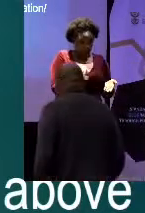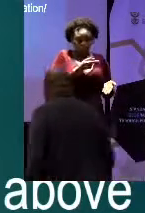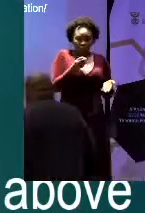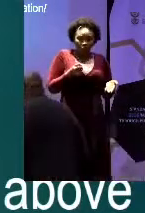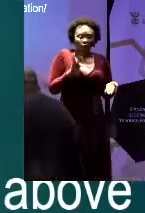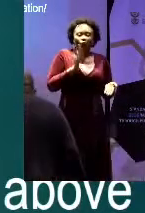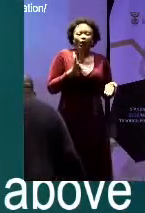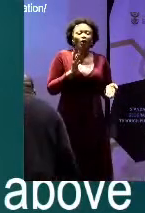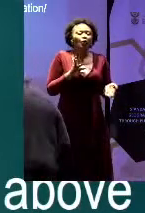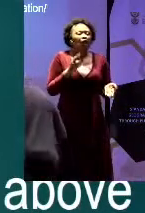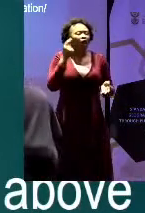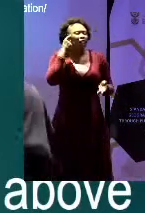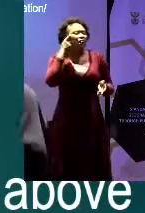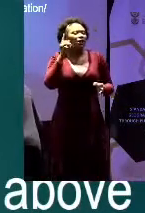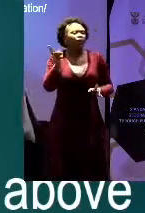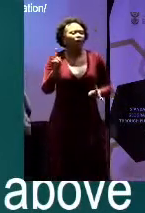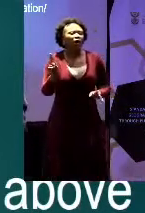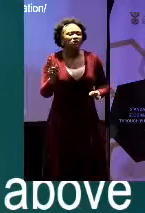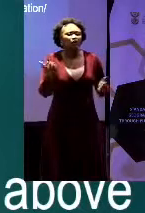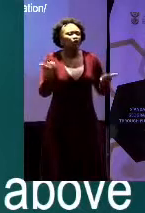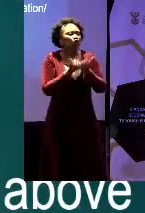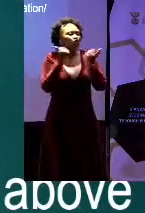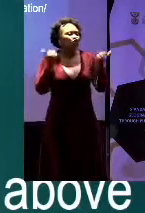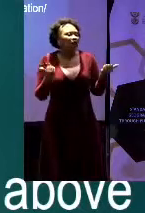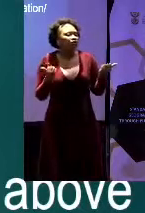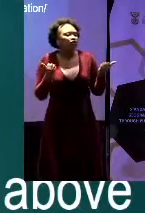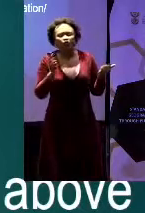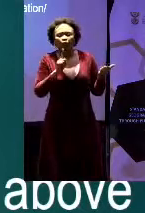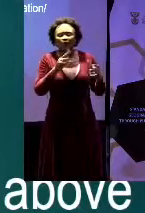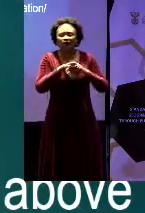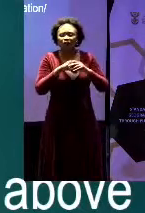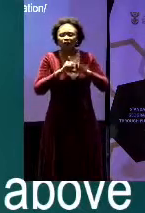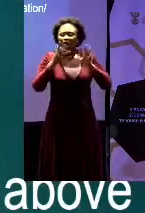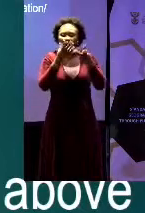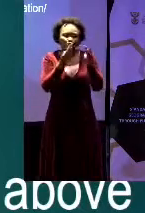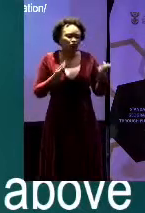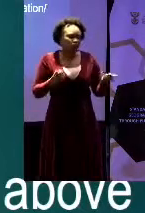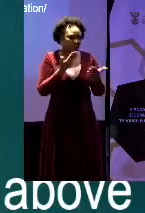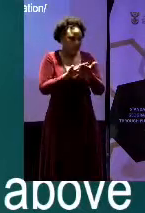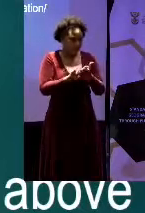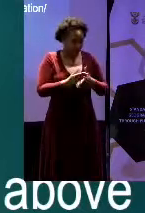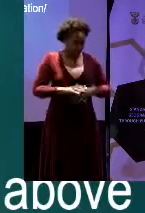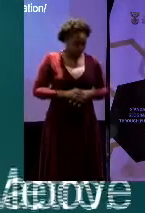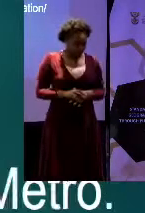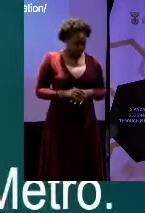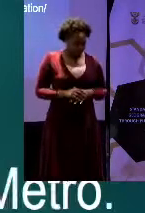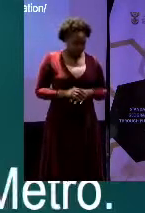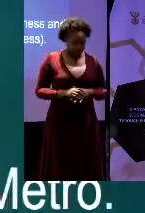consider these challenges and see how we deal with them going forward.